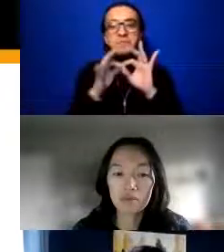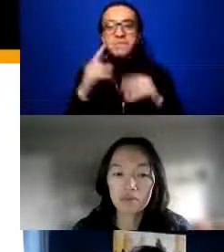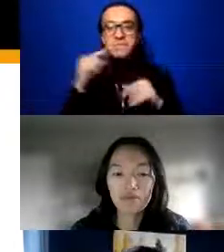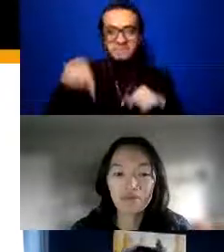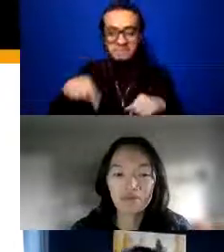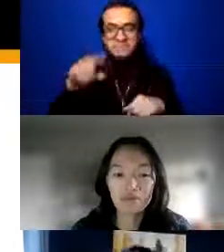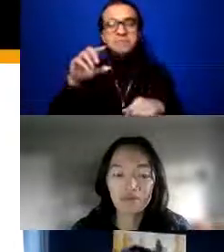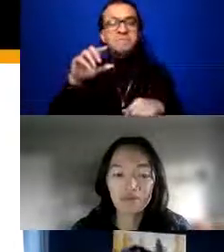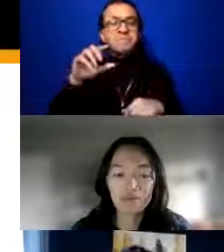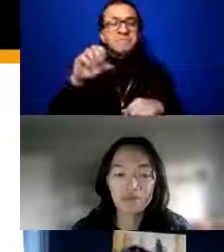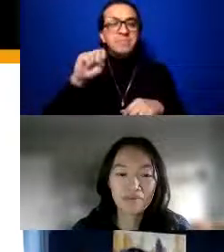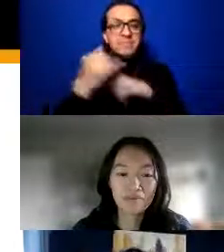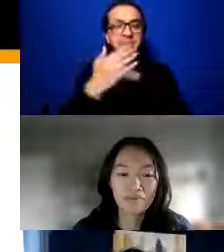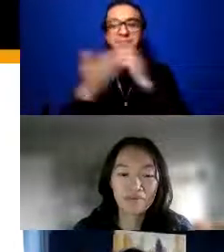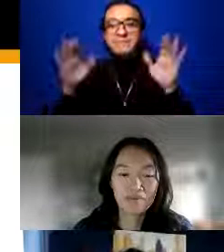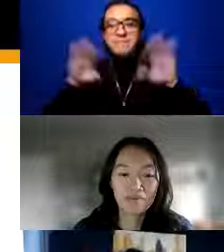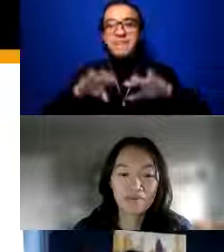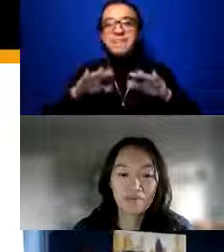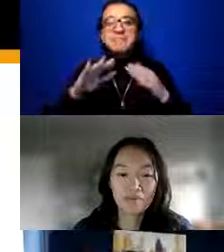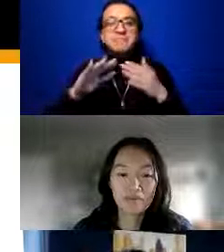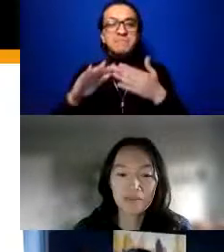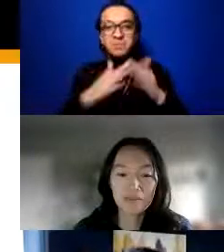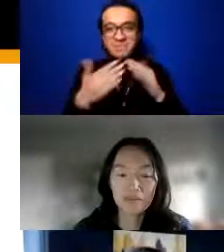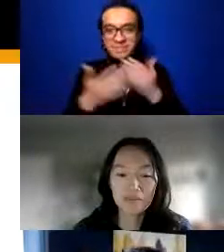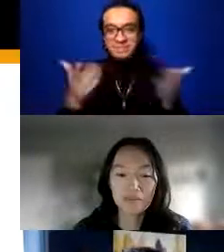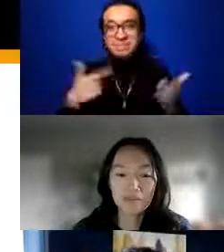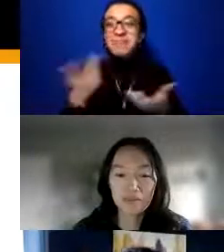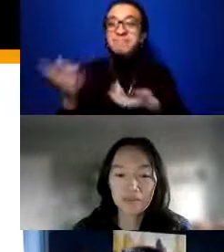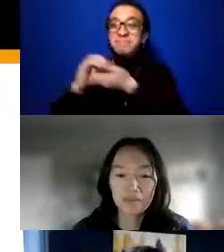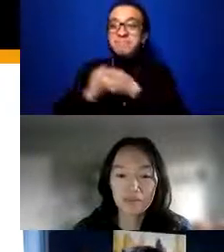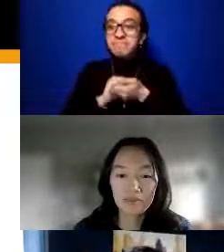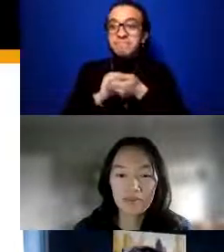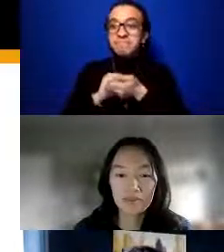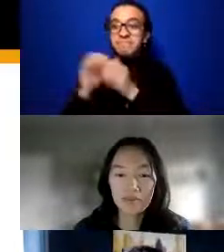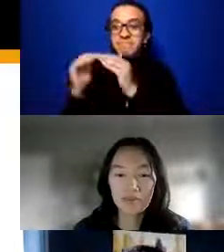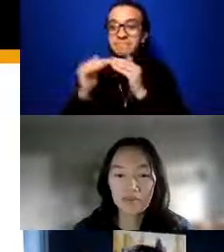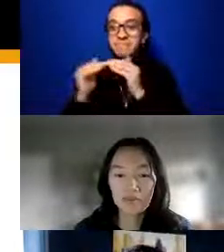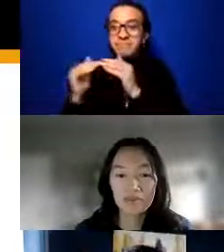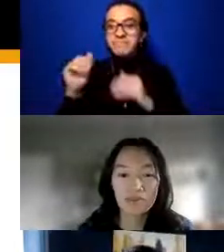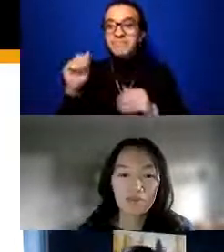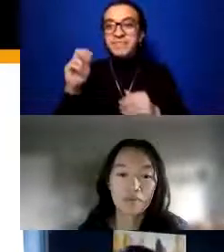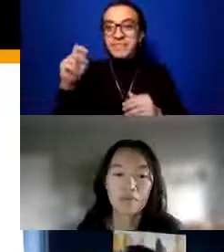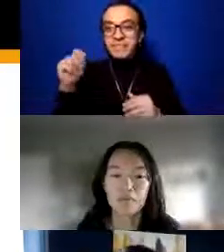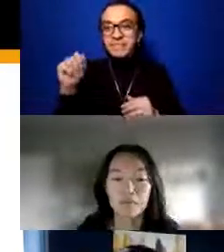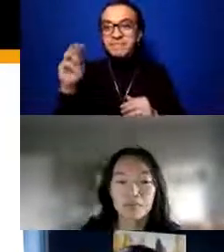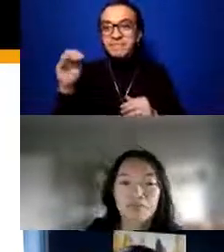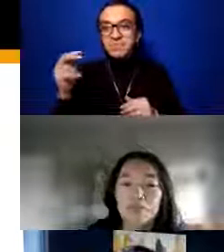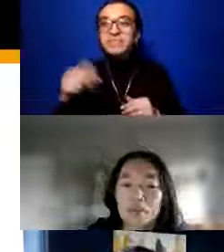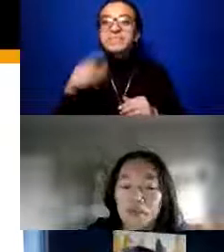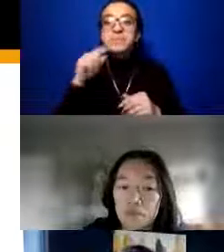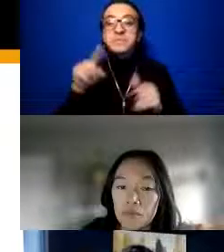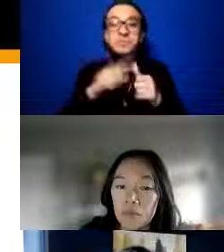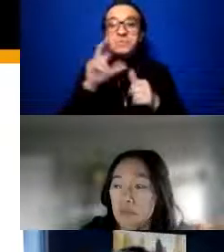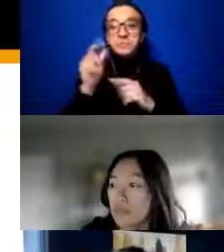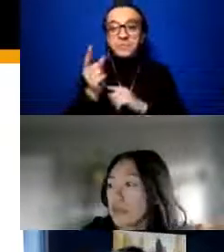Committees. I'm joined here by my colleague, Yvette Nash. And so for the first half of this session, for the first 30 minutes,